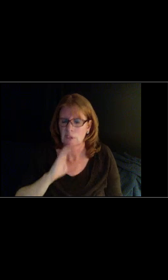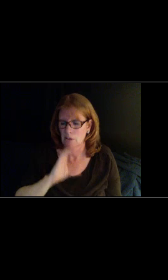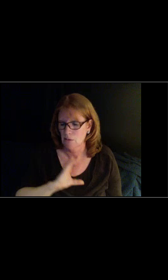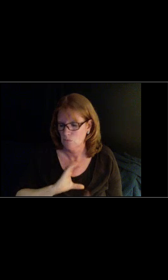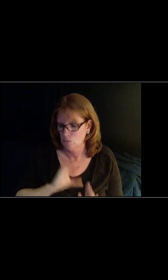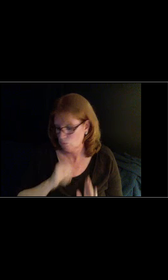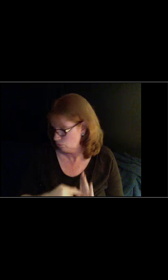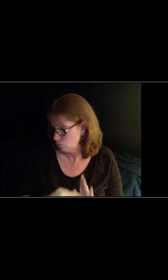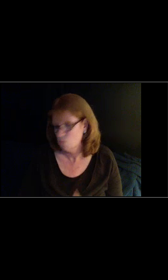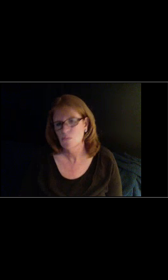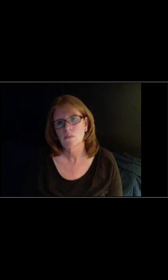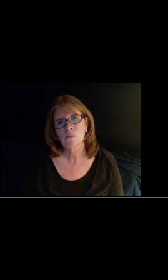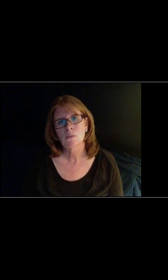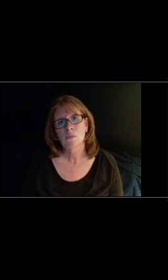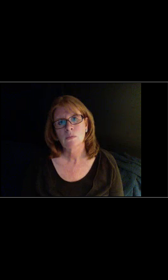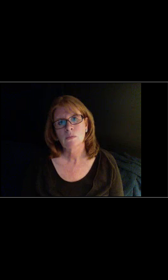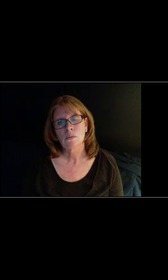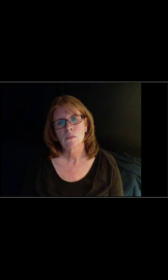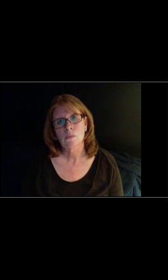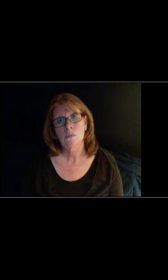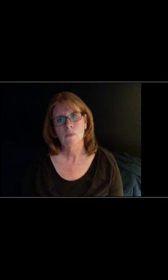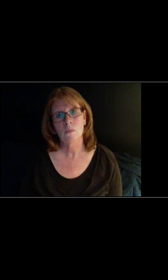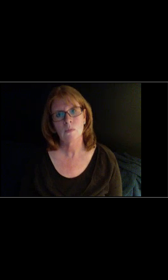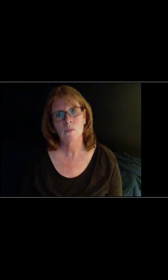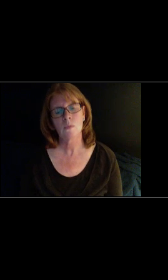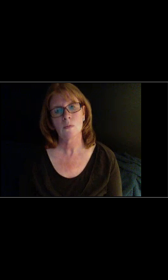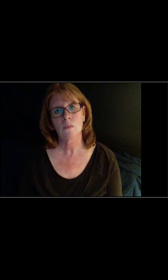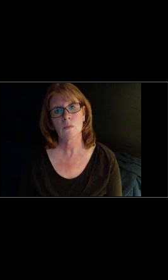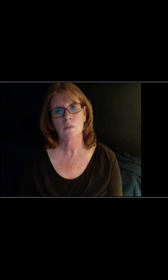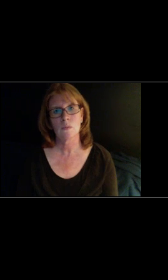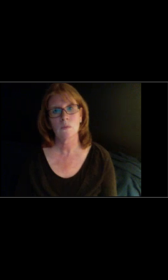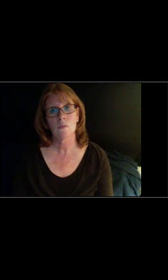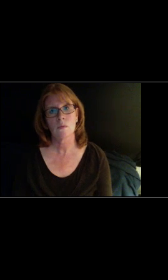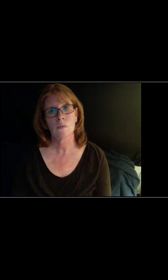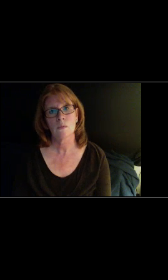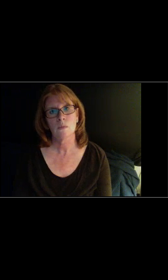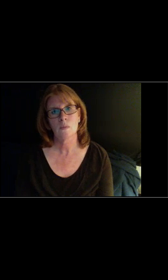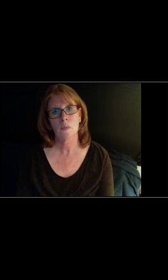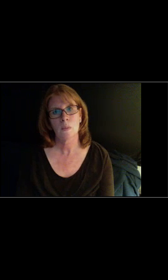different categories? But I want to go back to one of the